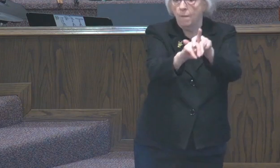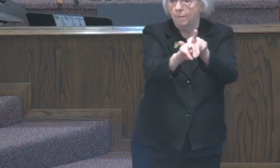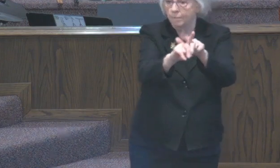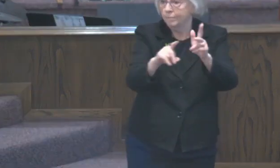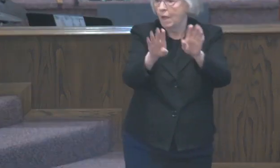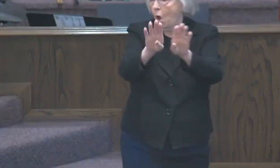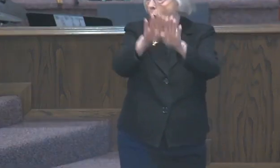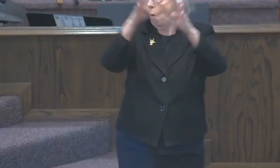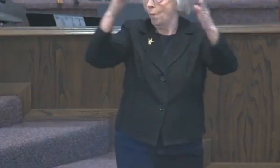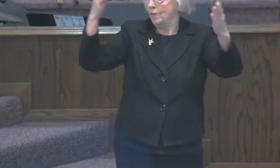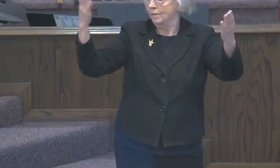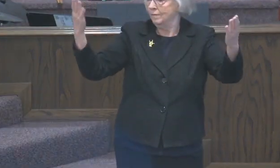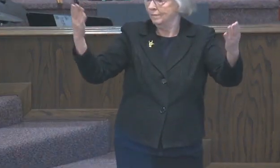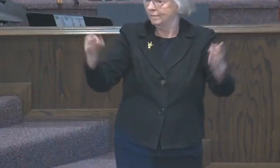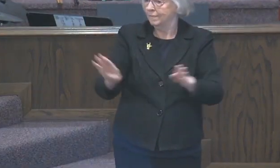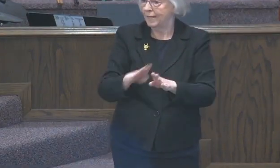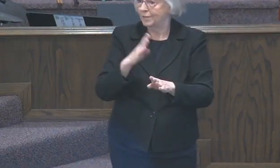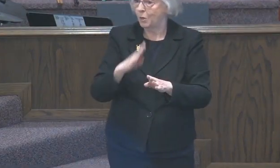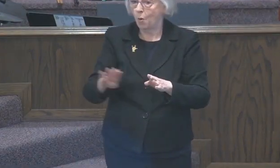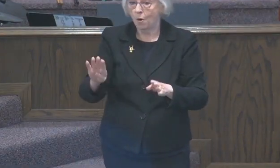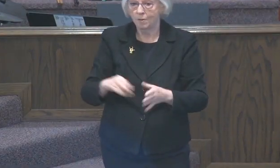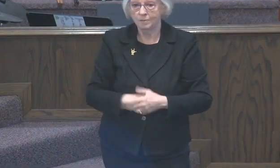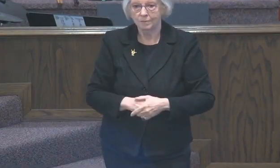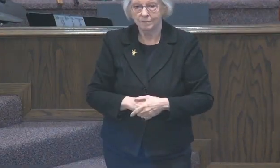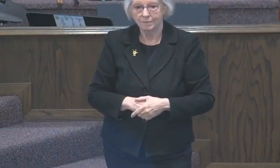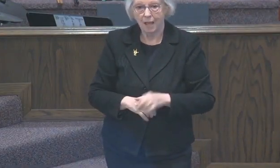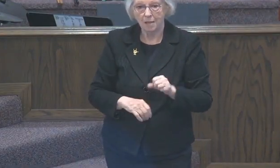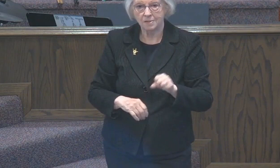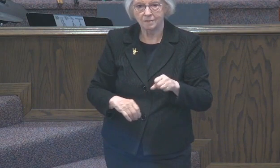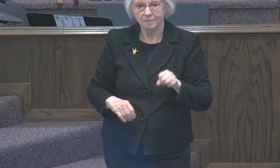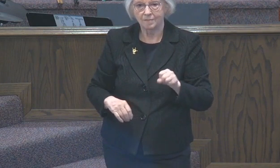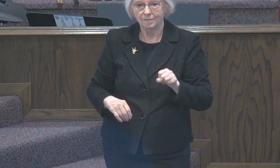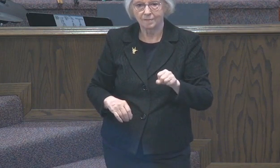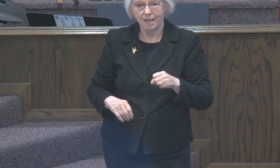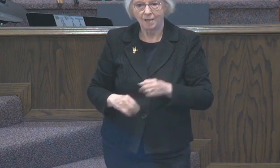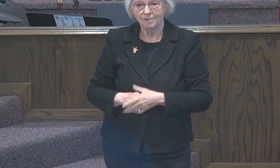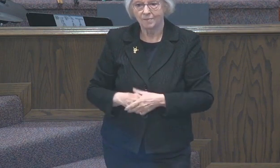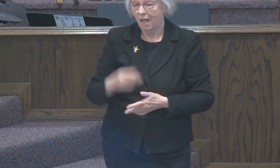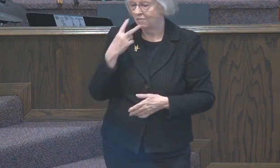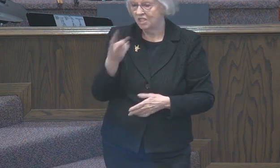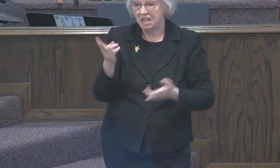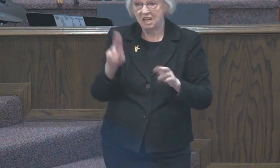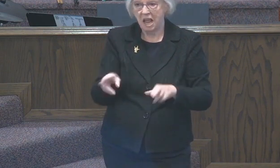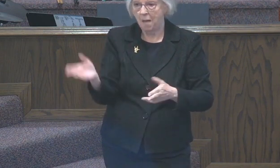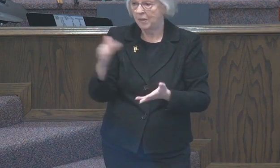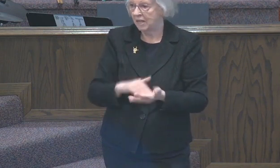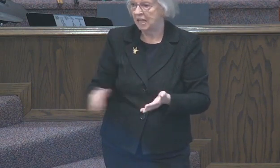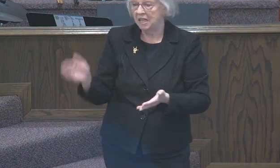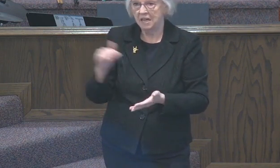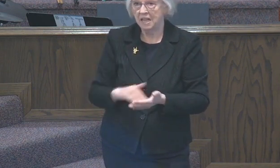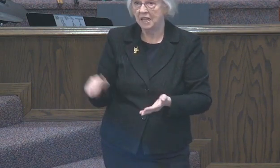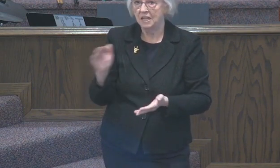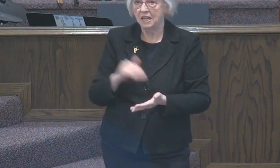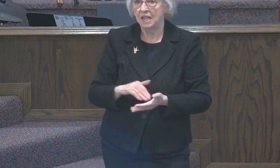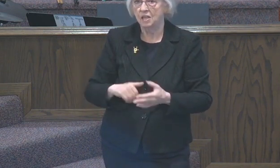And it's interesting that we see this, because this is very, this ties